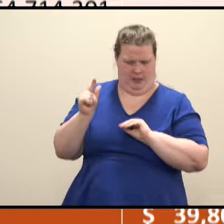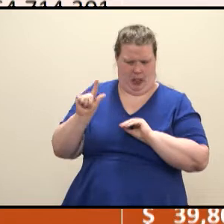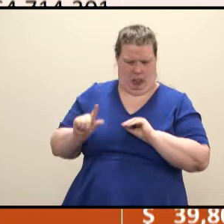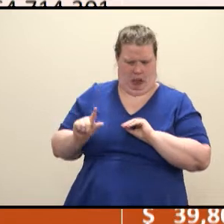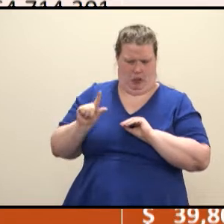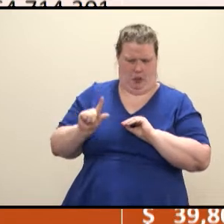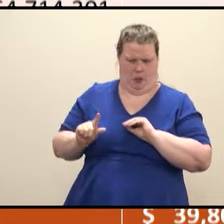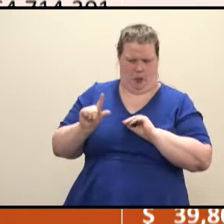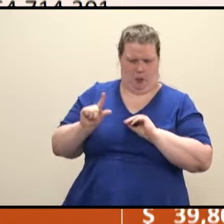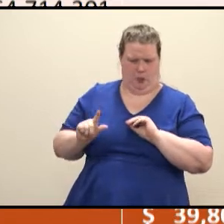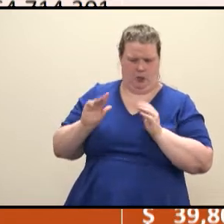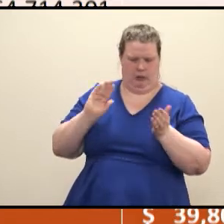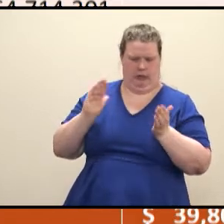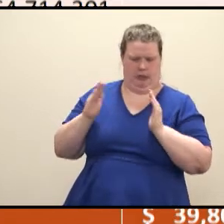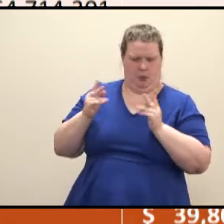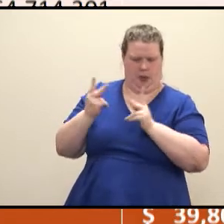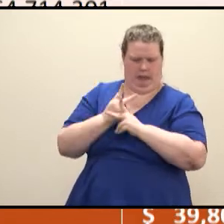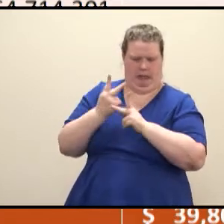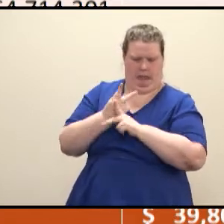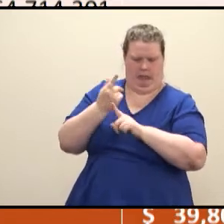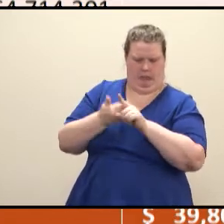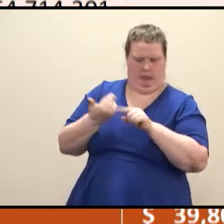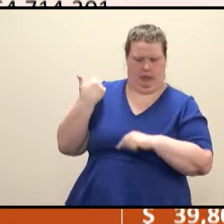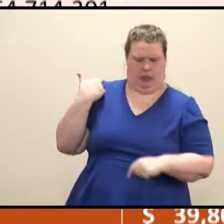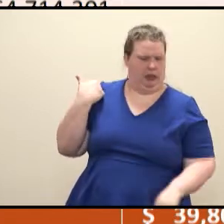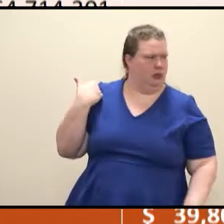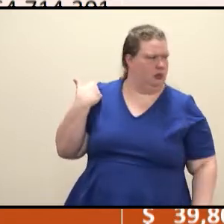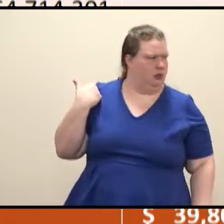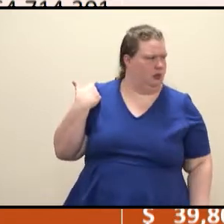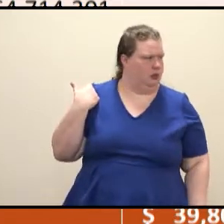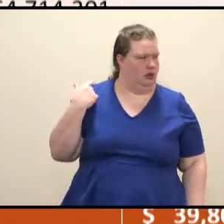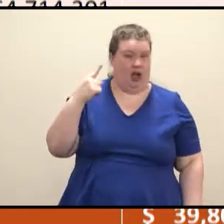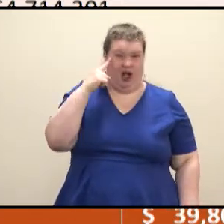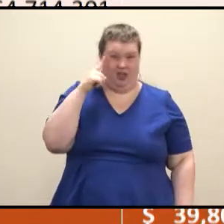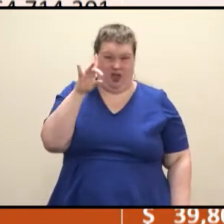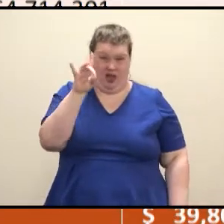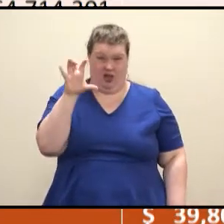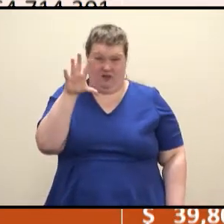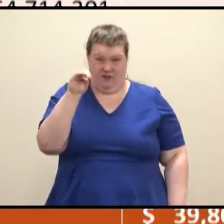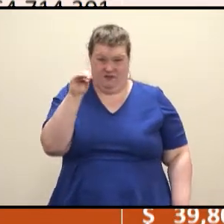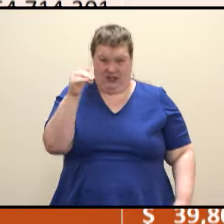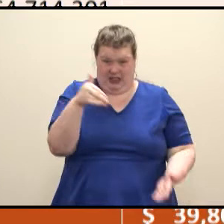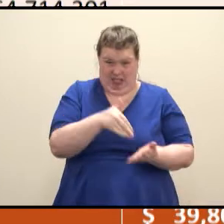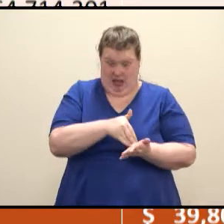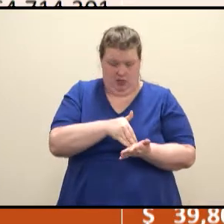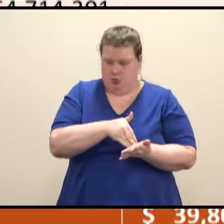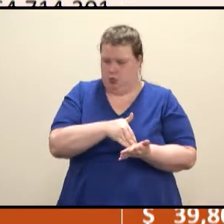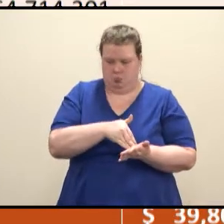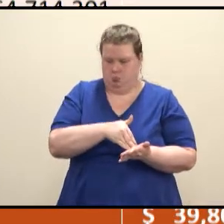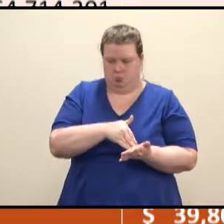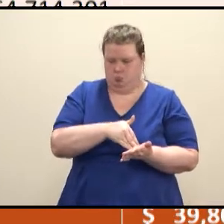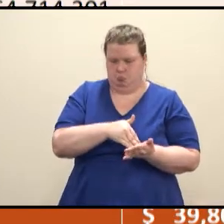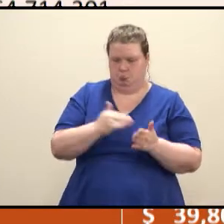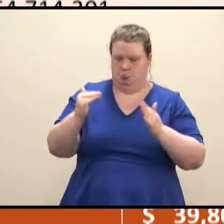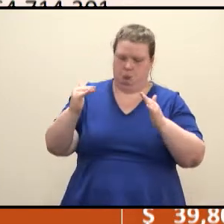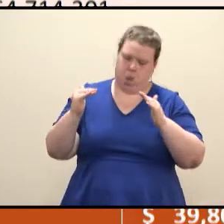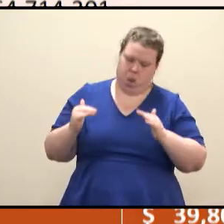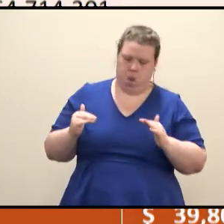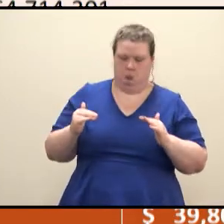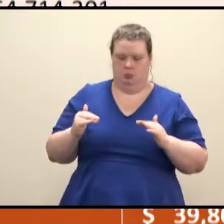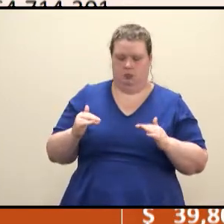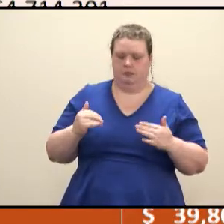what I calculated this past Monday. I think it's more like about 850,000, but our other rate adjustments came down a bit